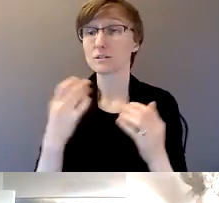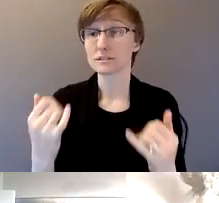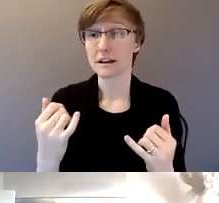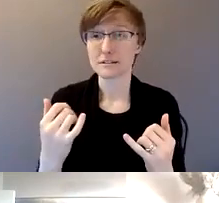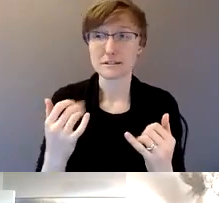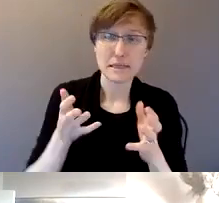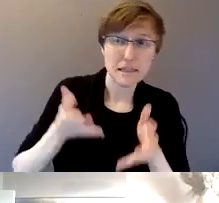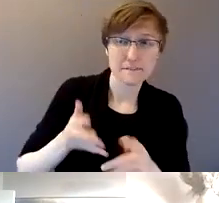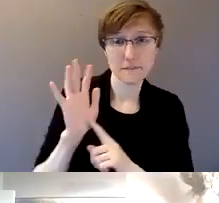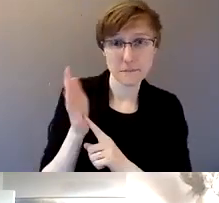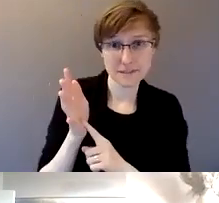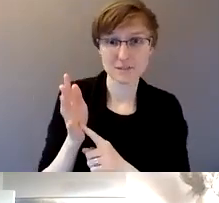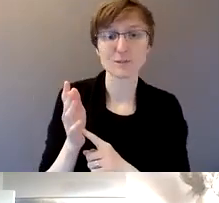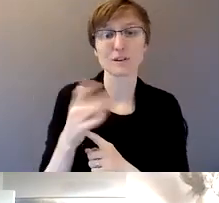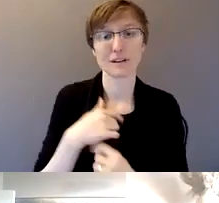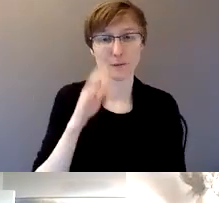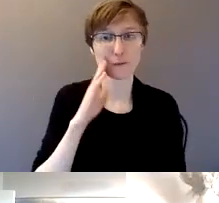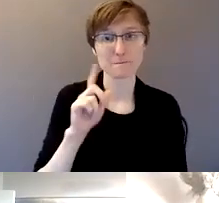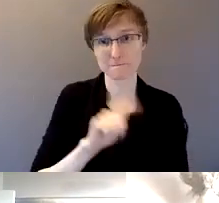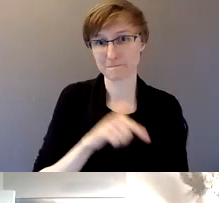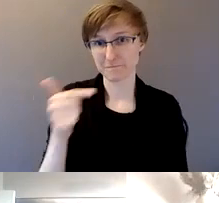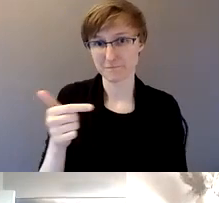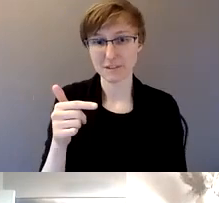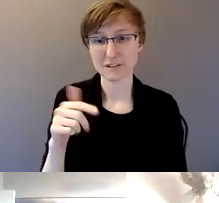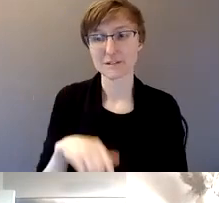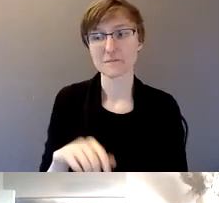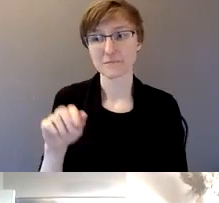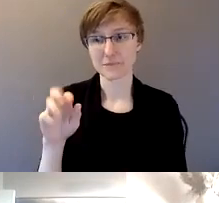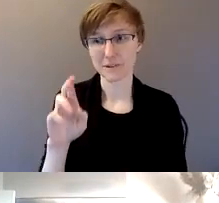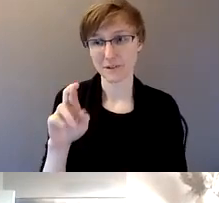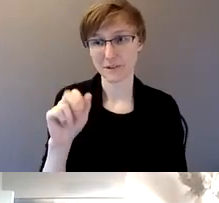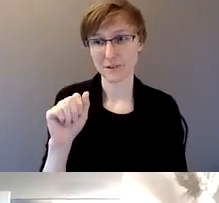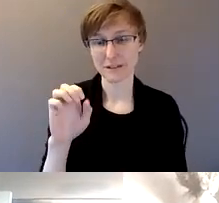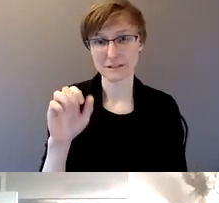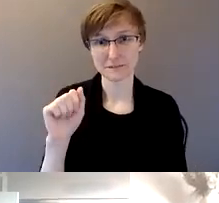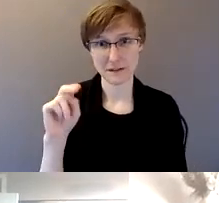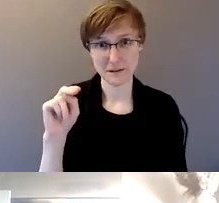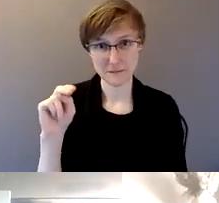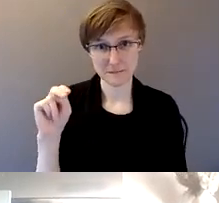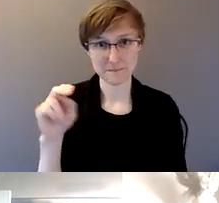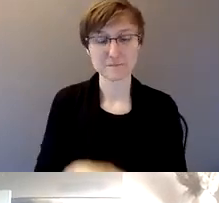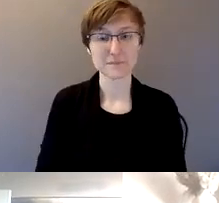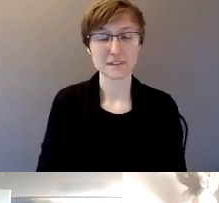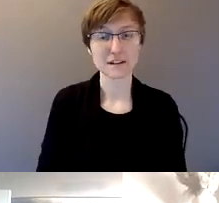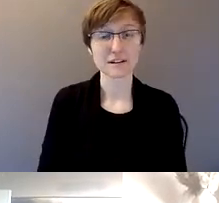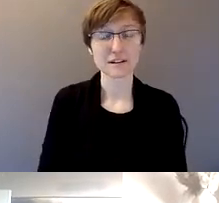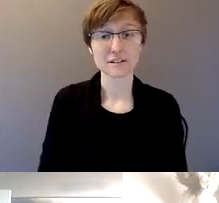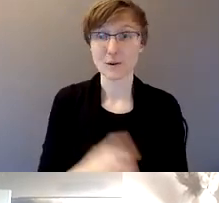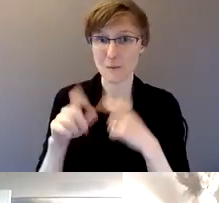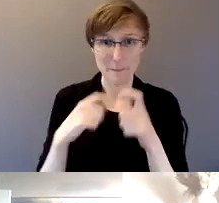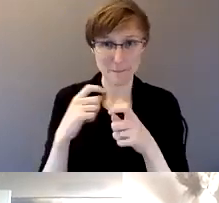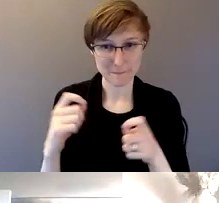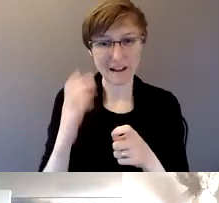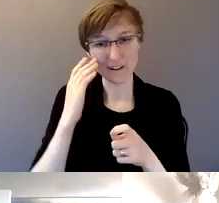back over to Rayanne to finish up the rest of our session. We do have still quite